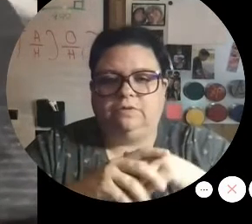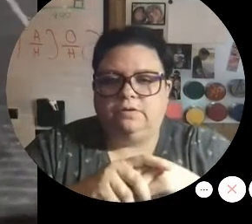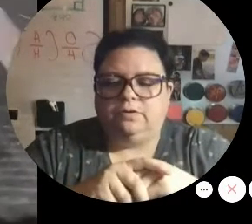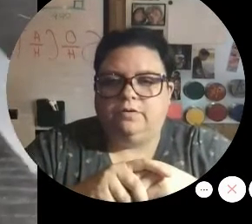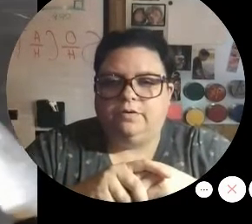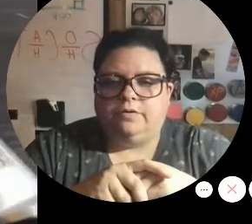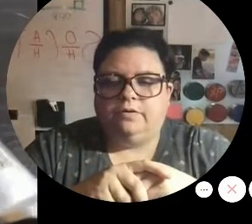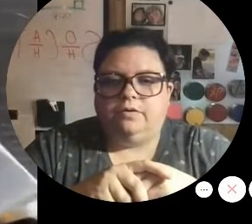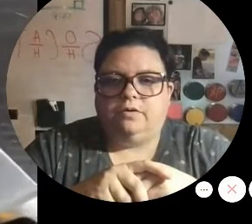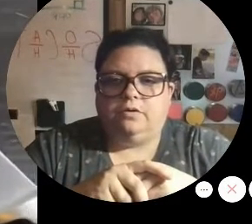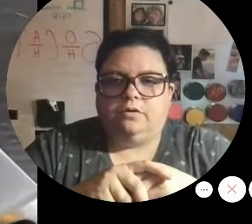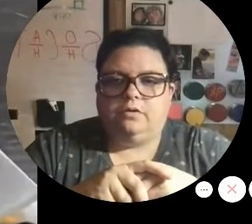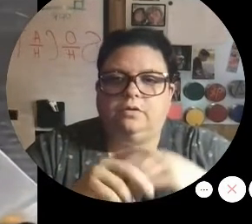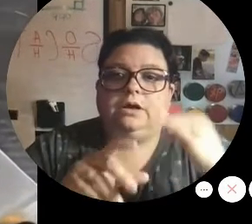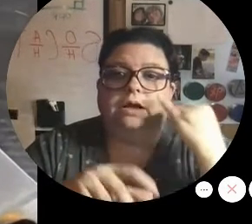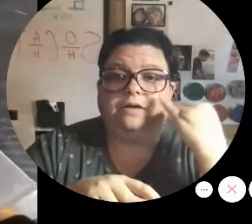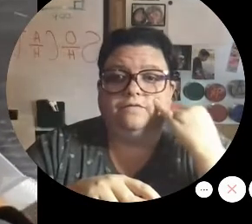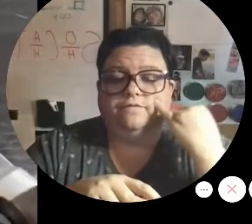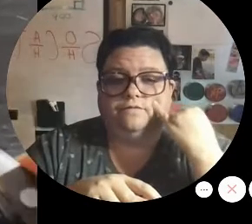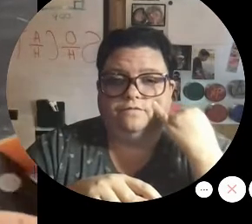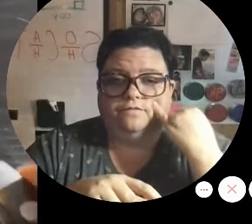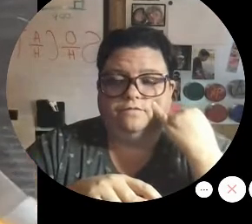Okay, so if I go